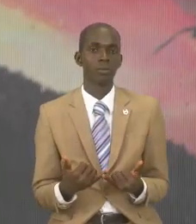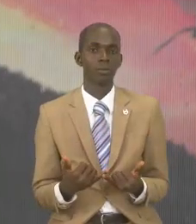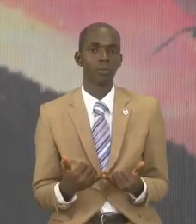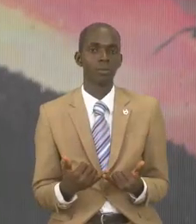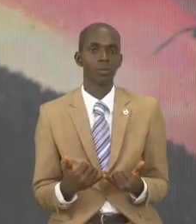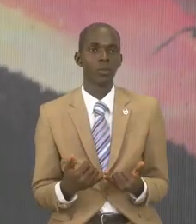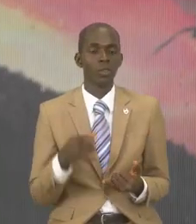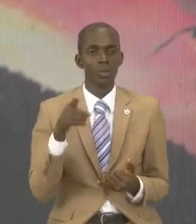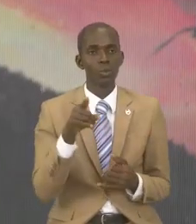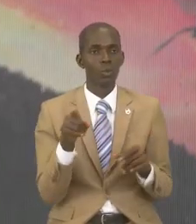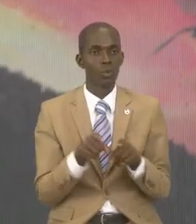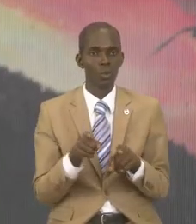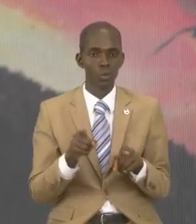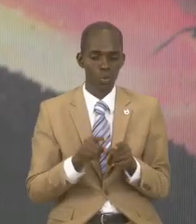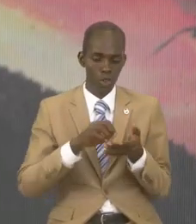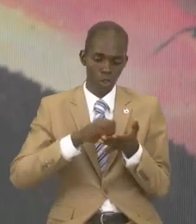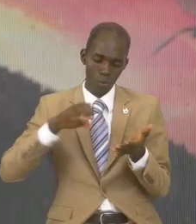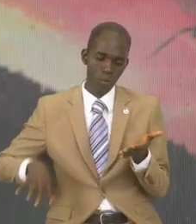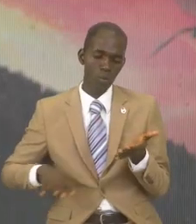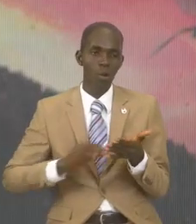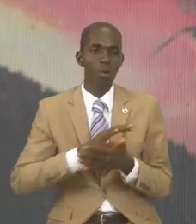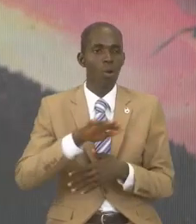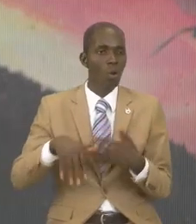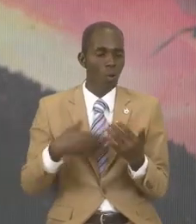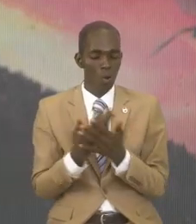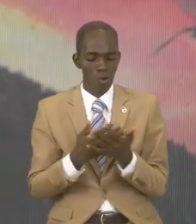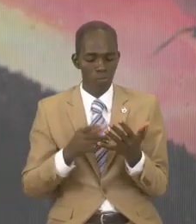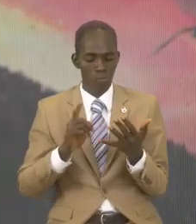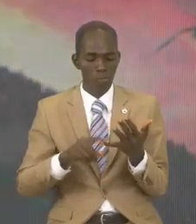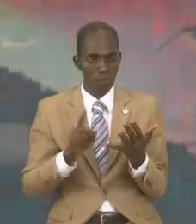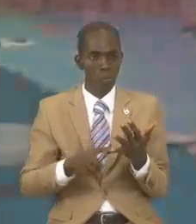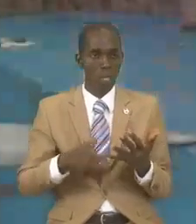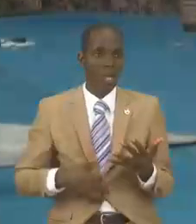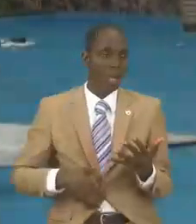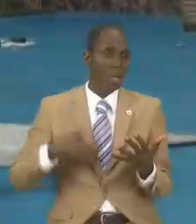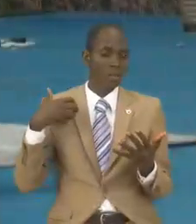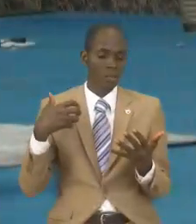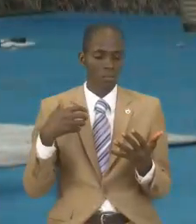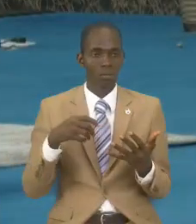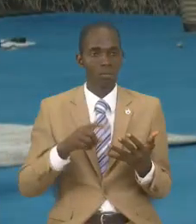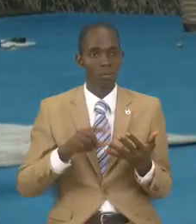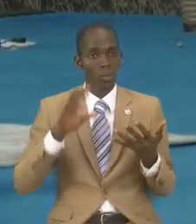put off all these: anger, wrath,